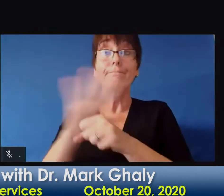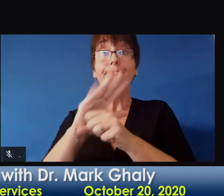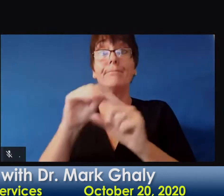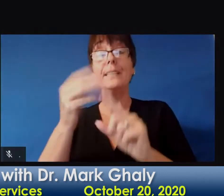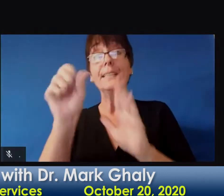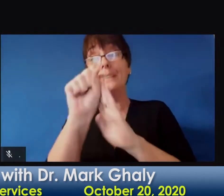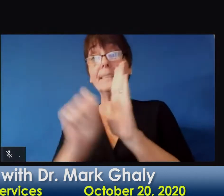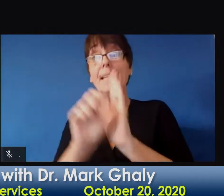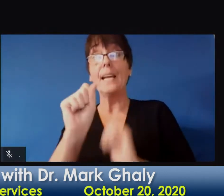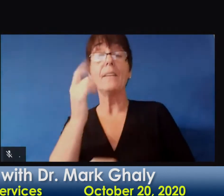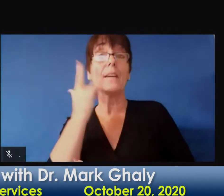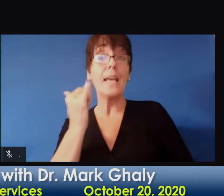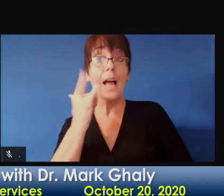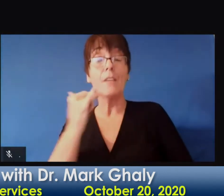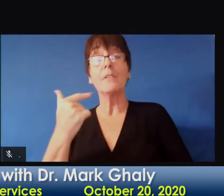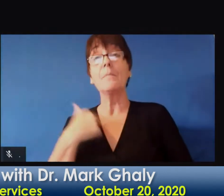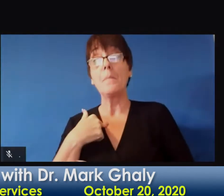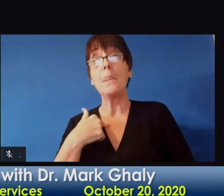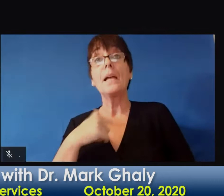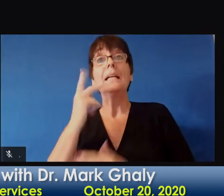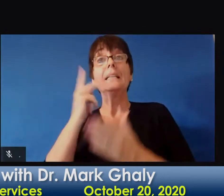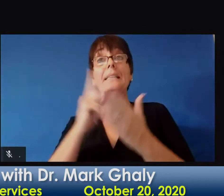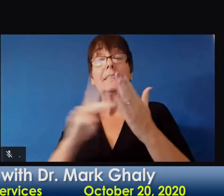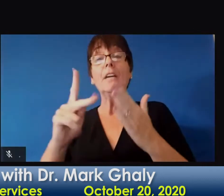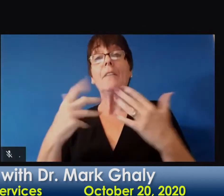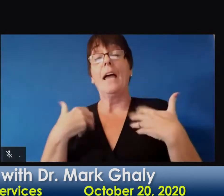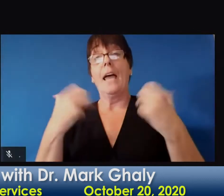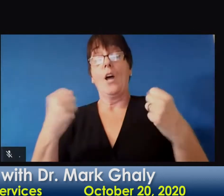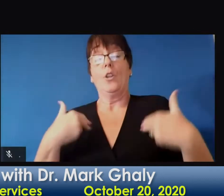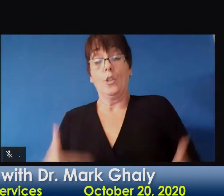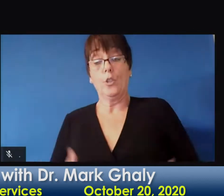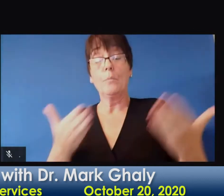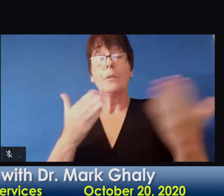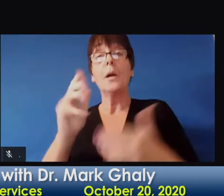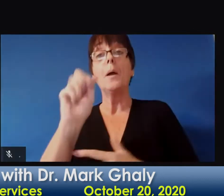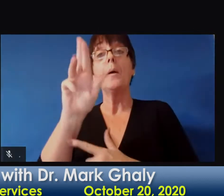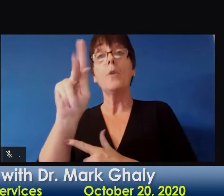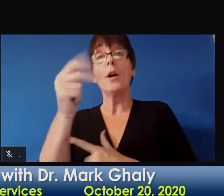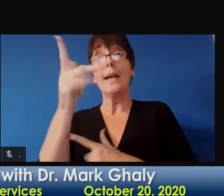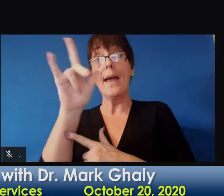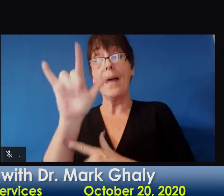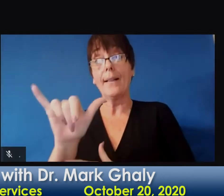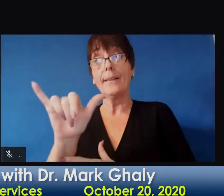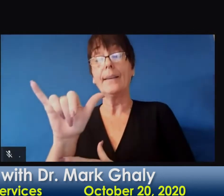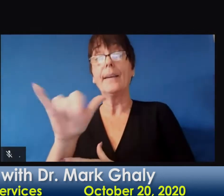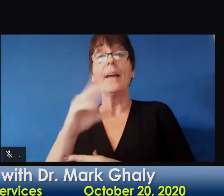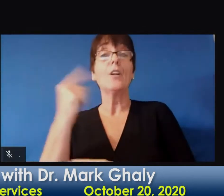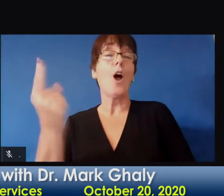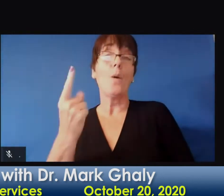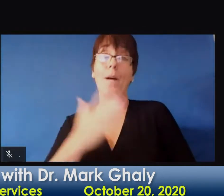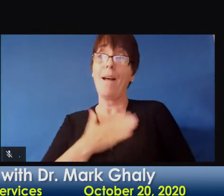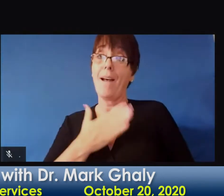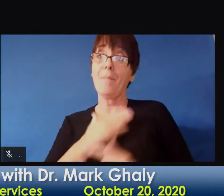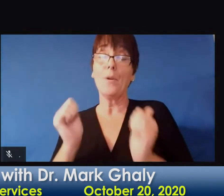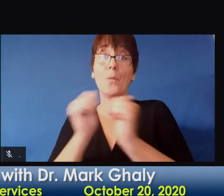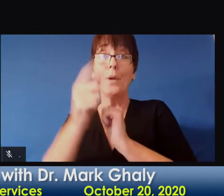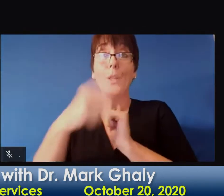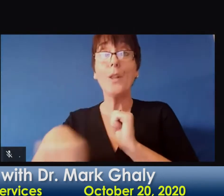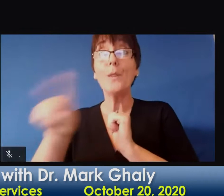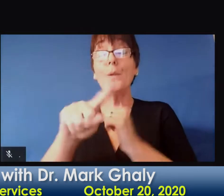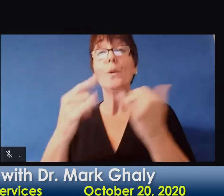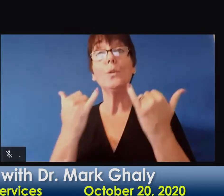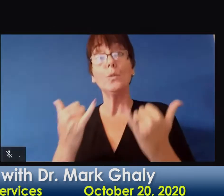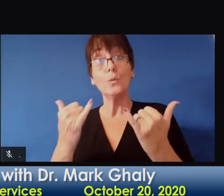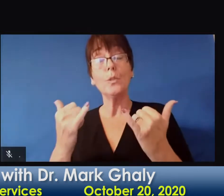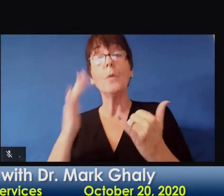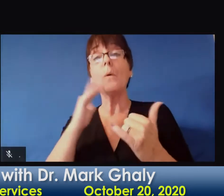California. I'm Secretary of Health and Human Services, Mark Ghaly, and it's, as always, a pleasure to be with you. Today, we're going to do